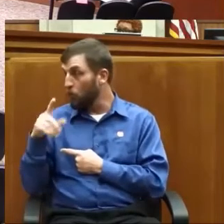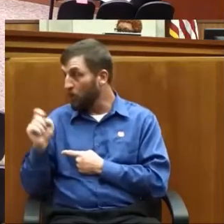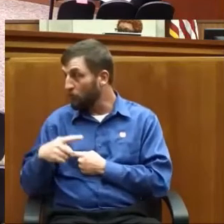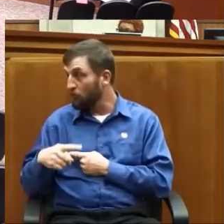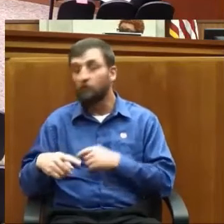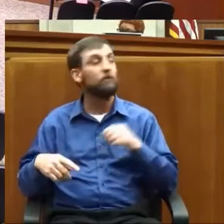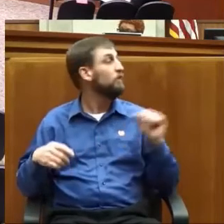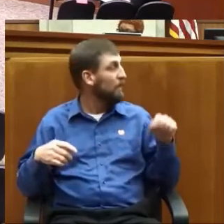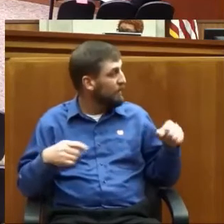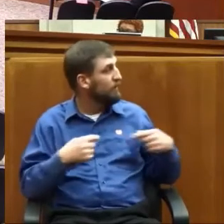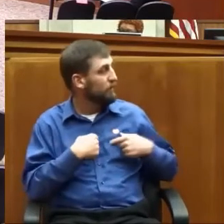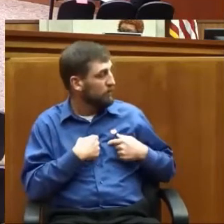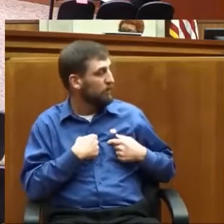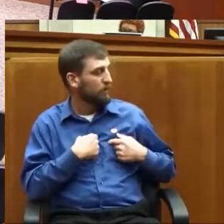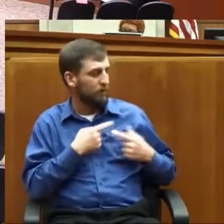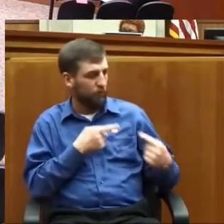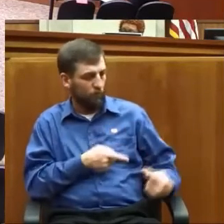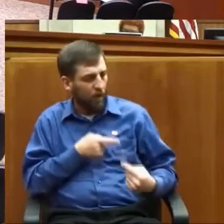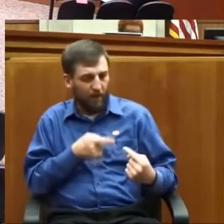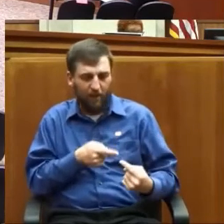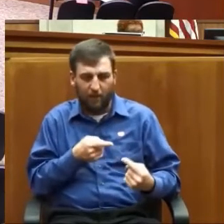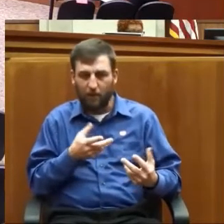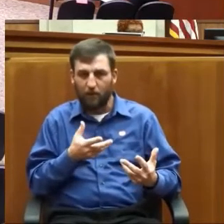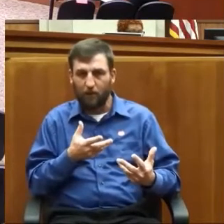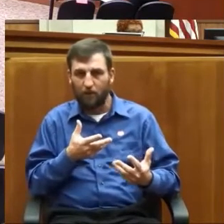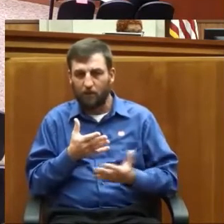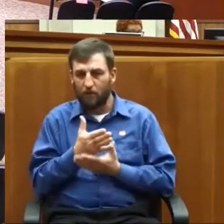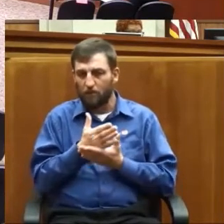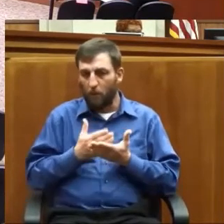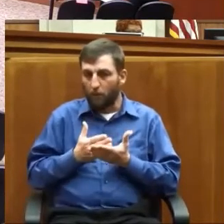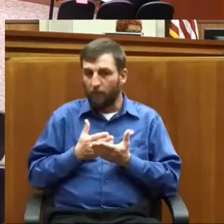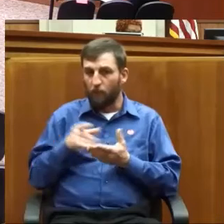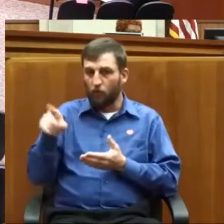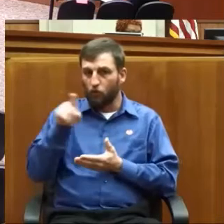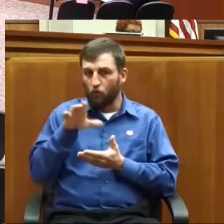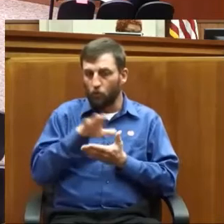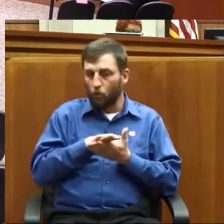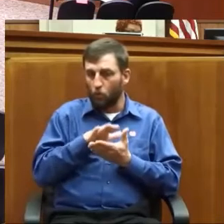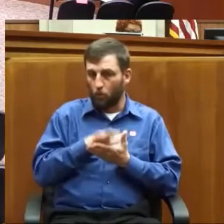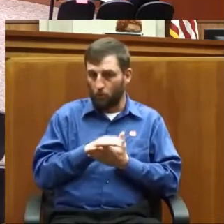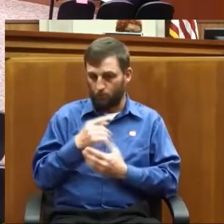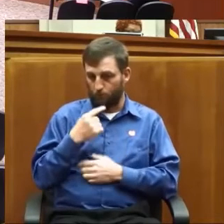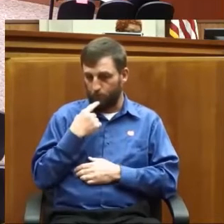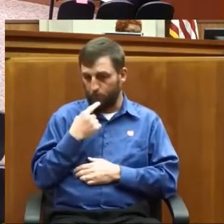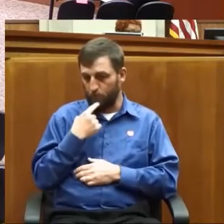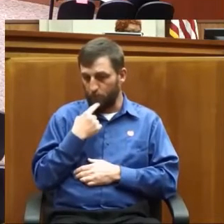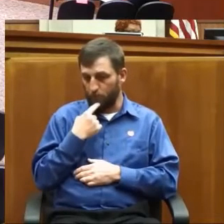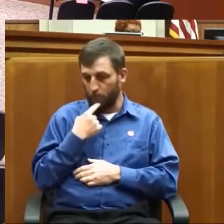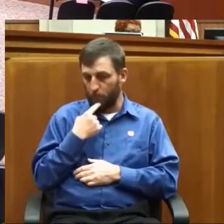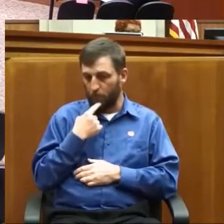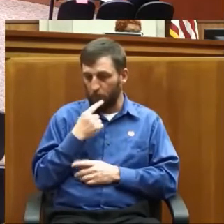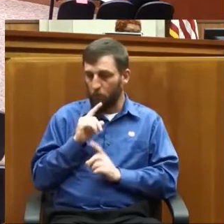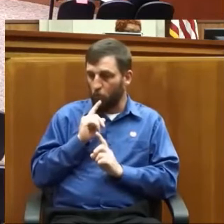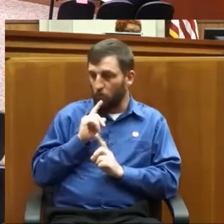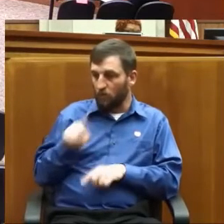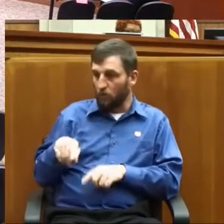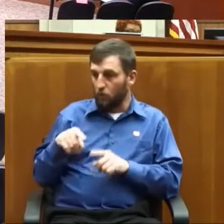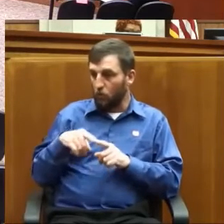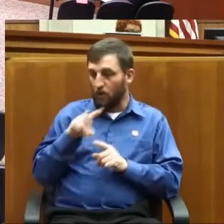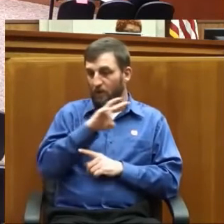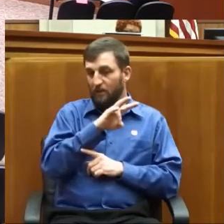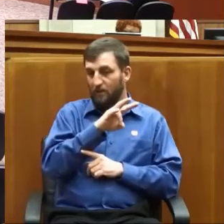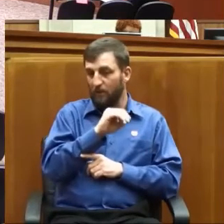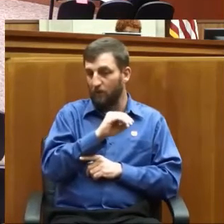do. I'm struggling. Some of the schools are saying in response to